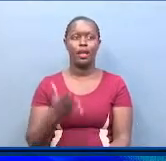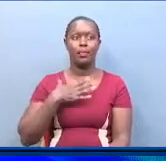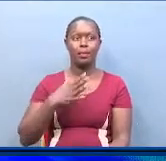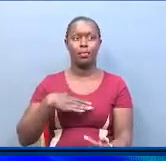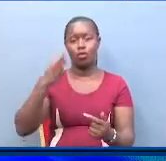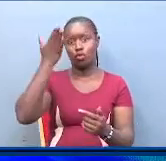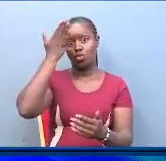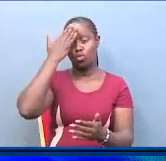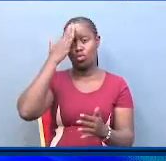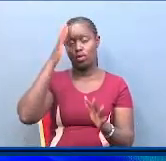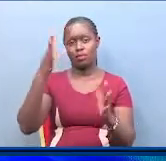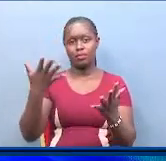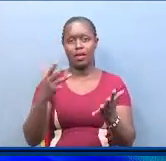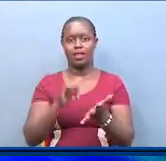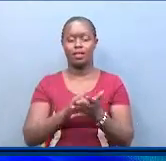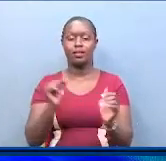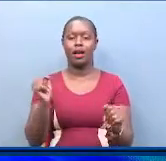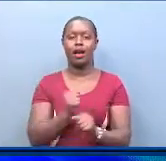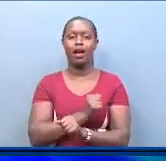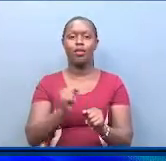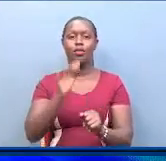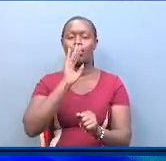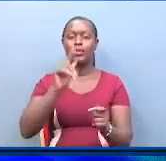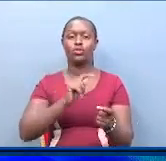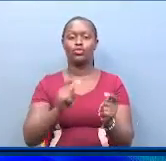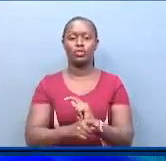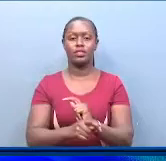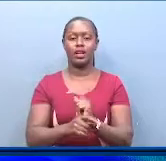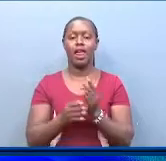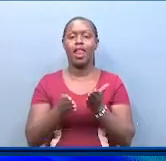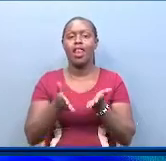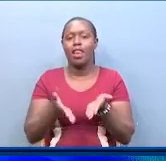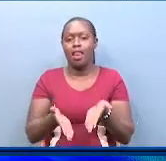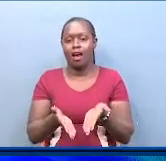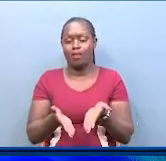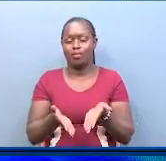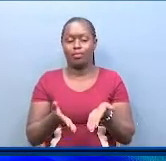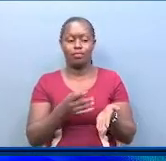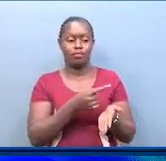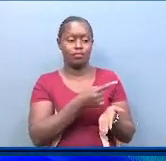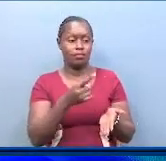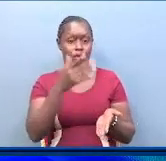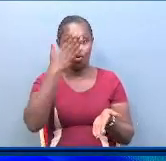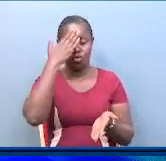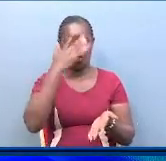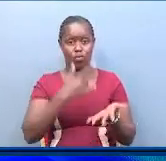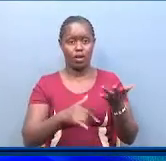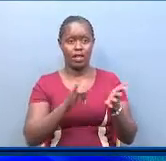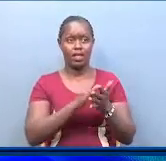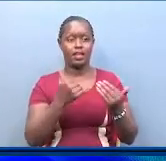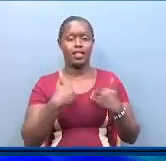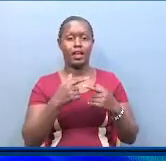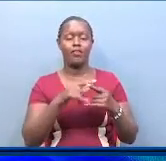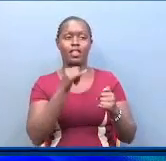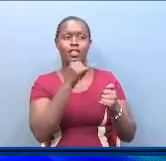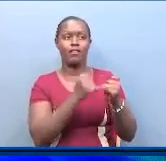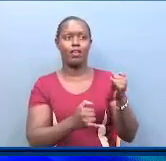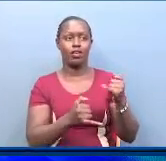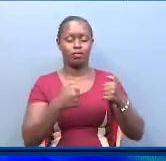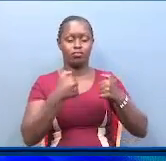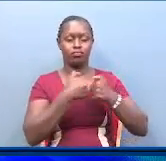discovering that it cannot be changed. So right now what the candidates are doing, they are having their final